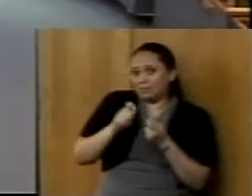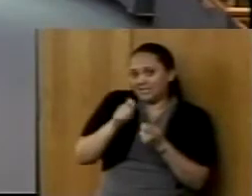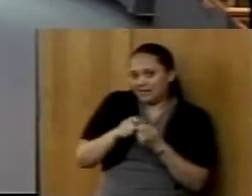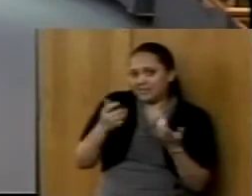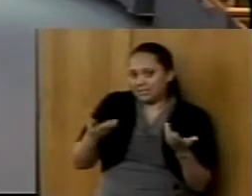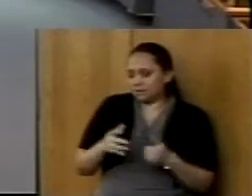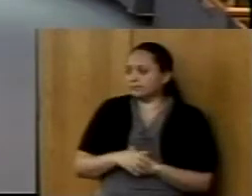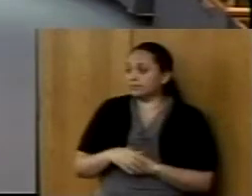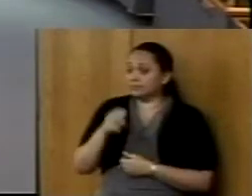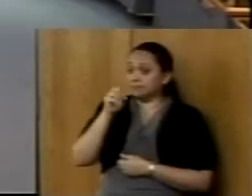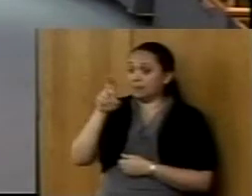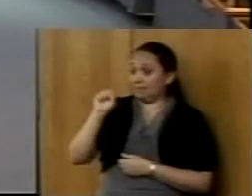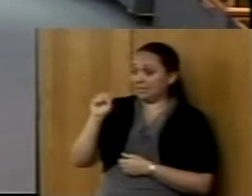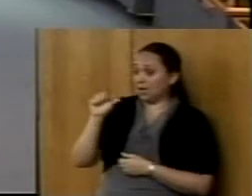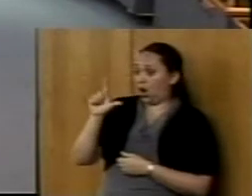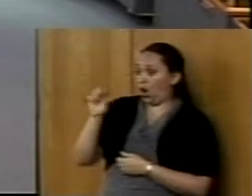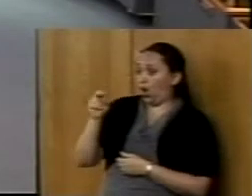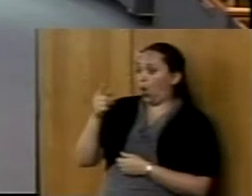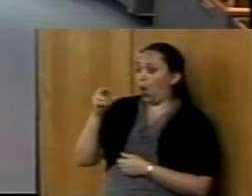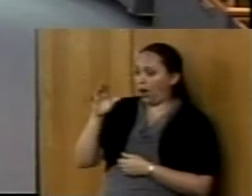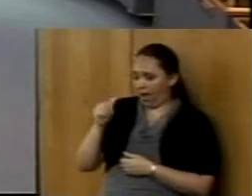Mrs. Longoria?